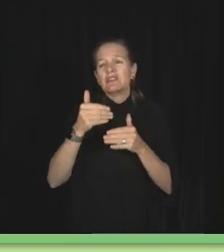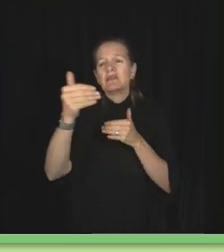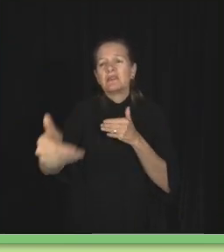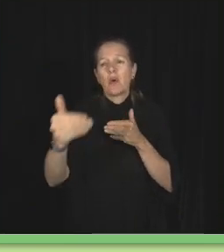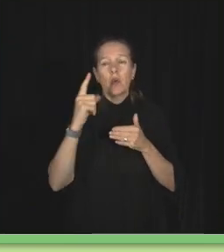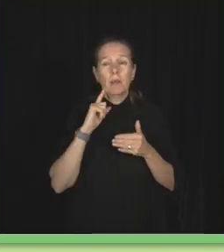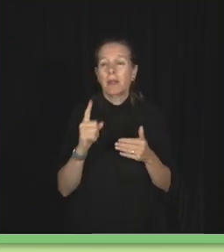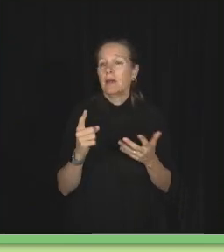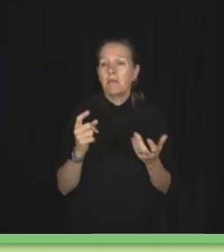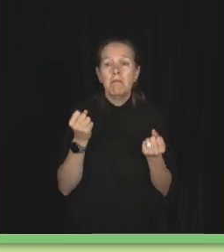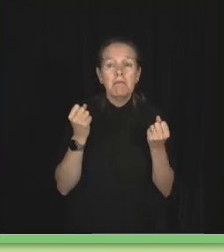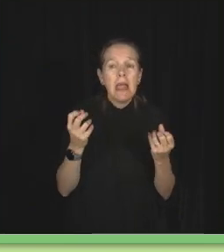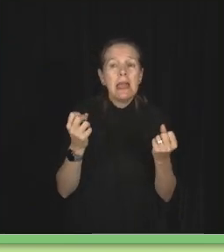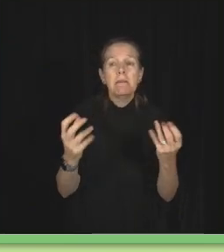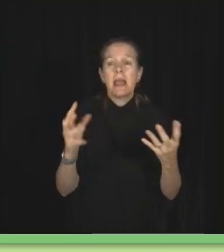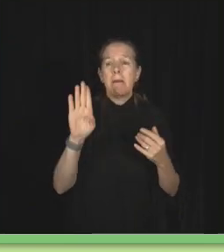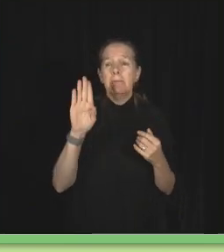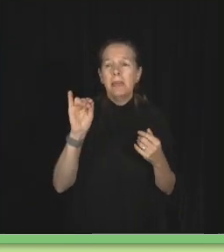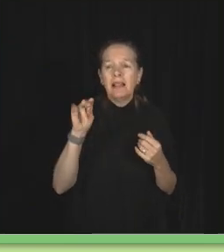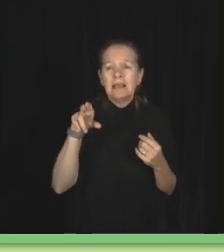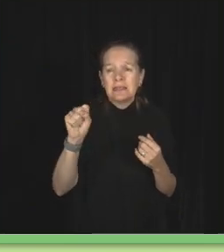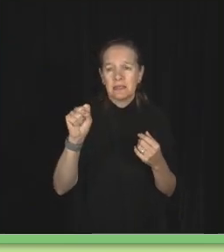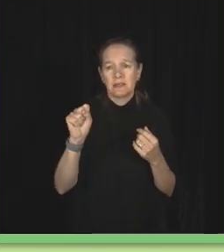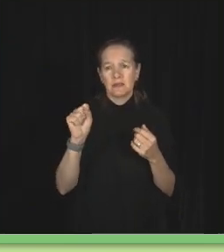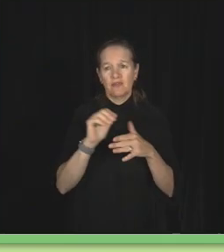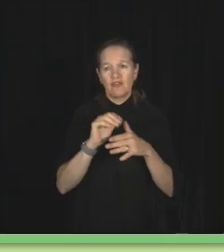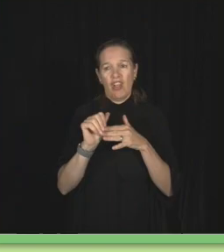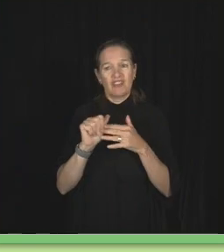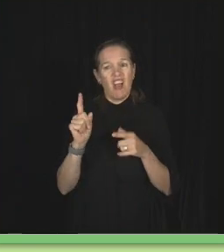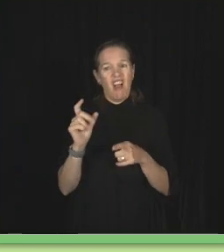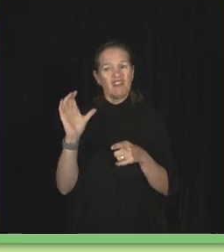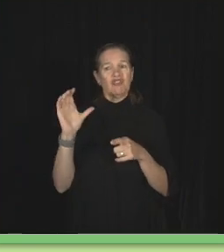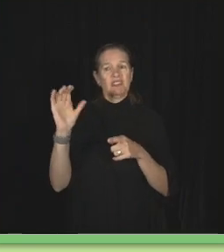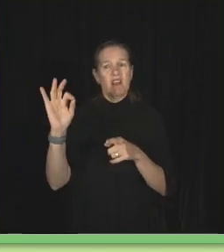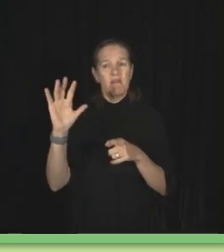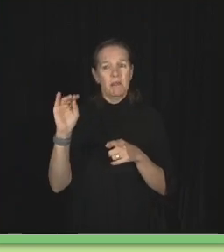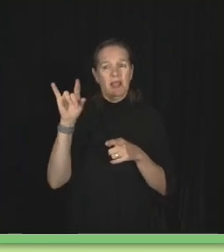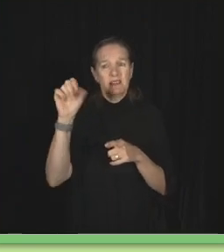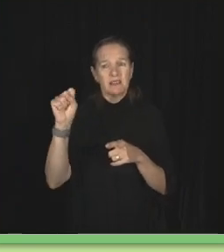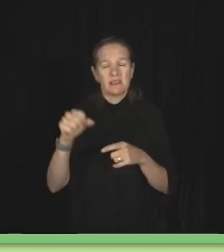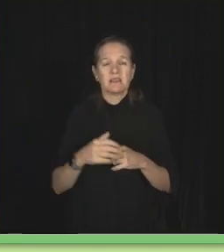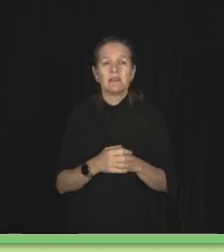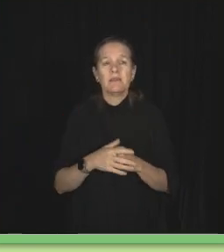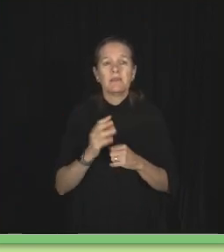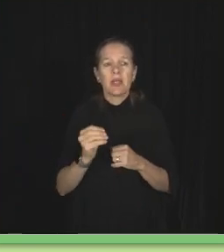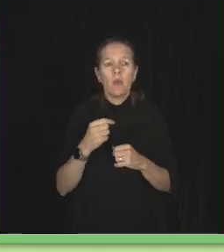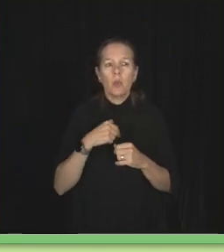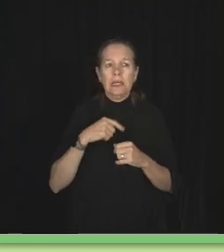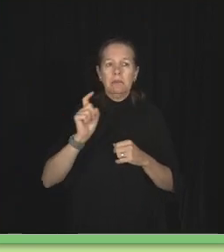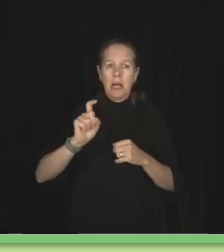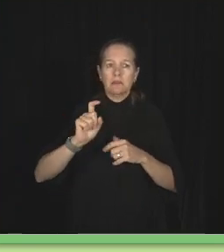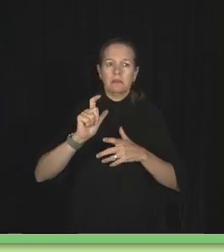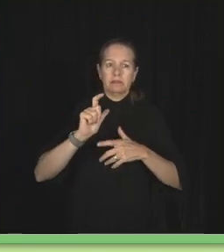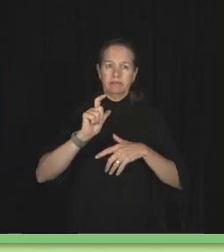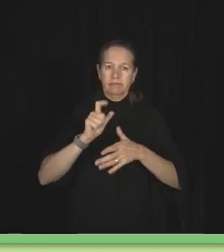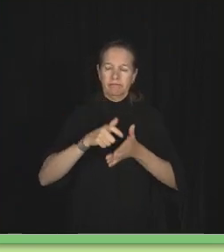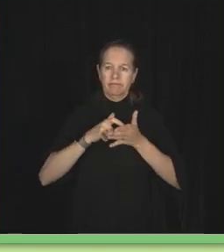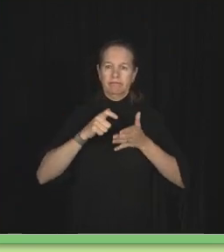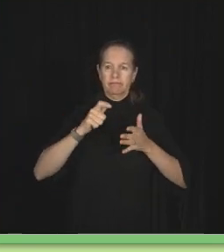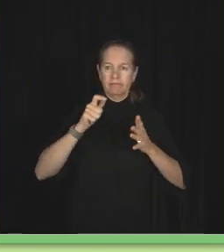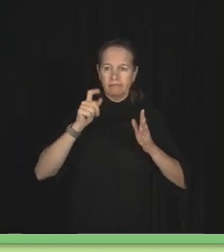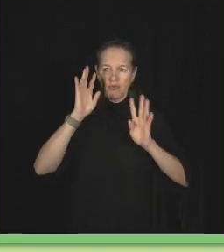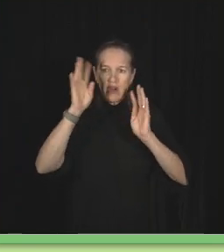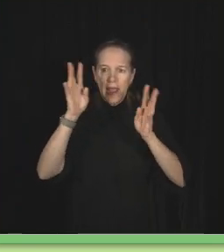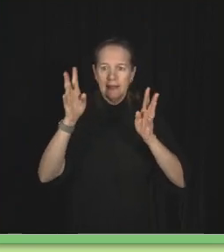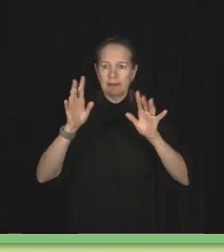billions of dollars, and this community has the skills that are needed to create these systems in a way that companies can rely on them